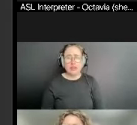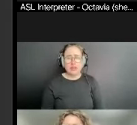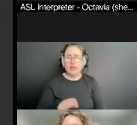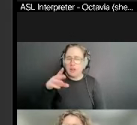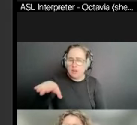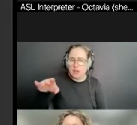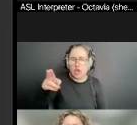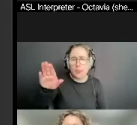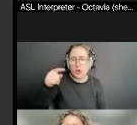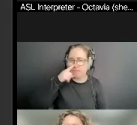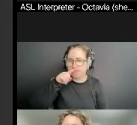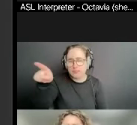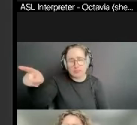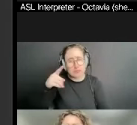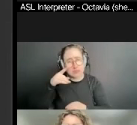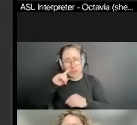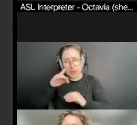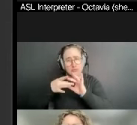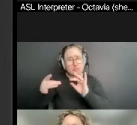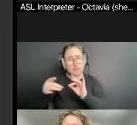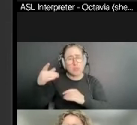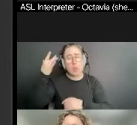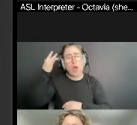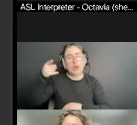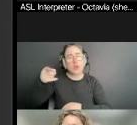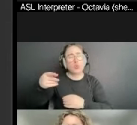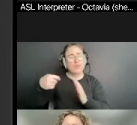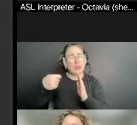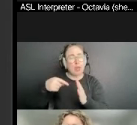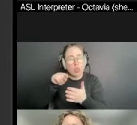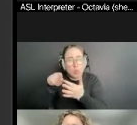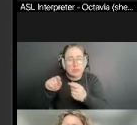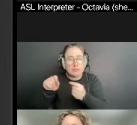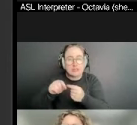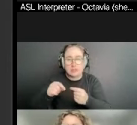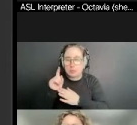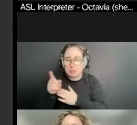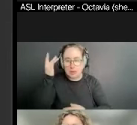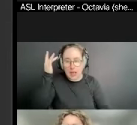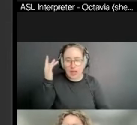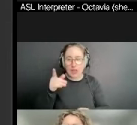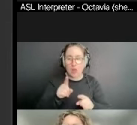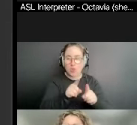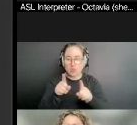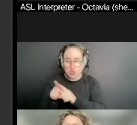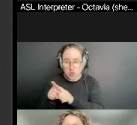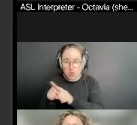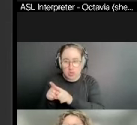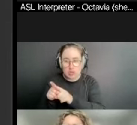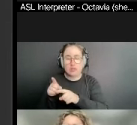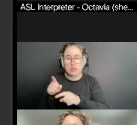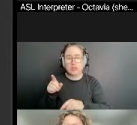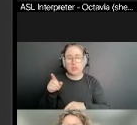say why you were filming those moments. And also, I should also mention that Hubert talked about the TV